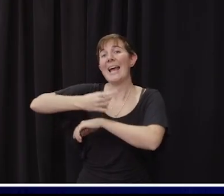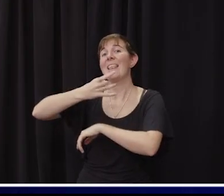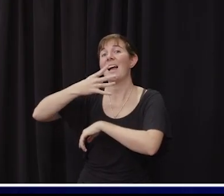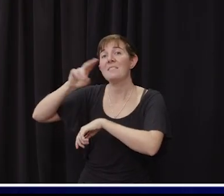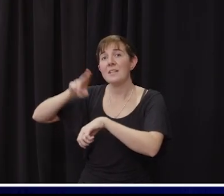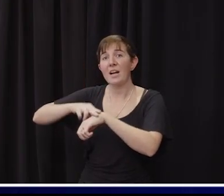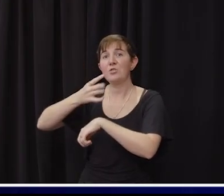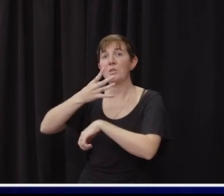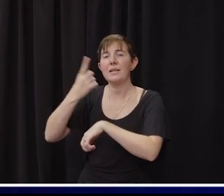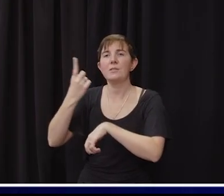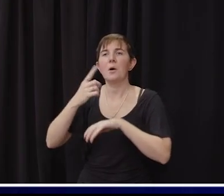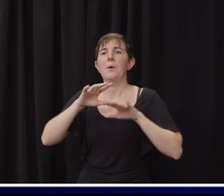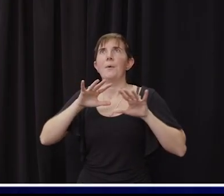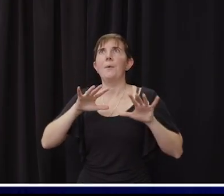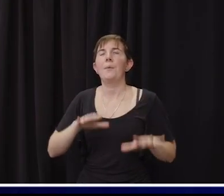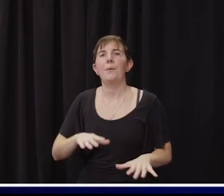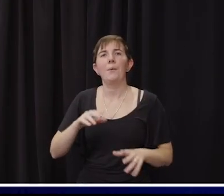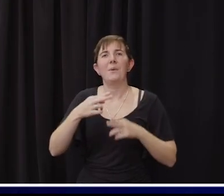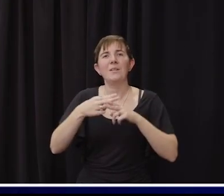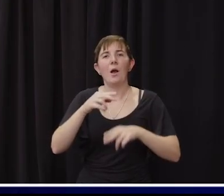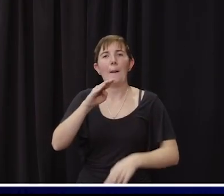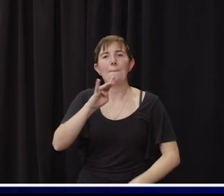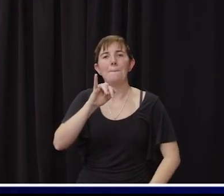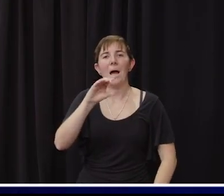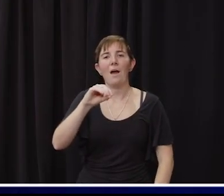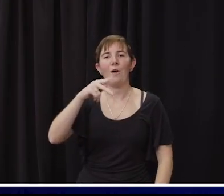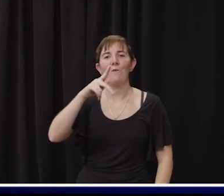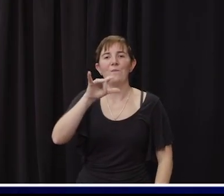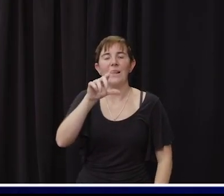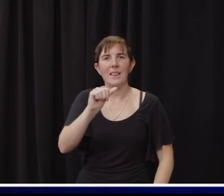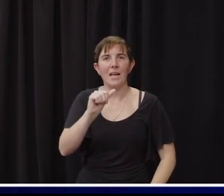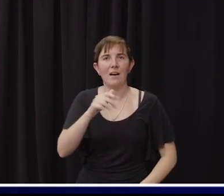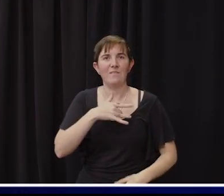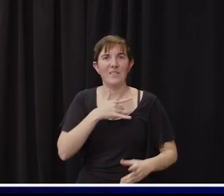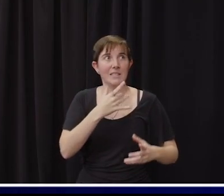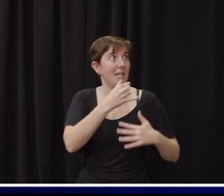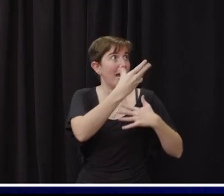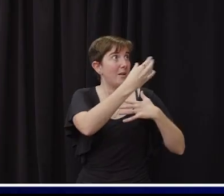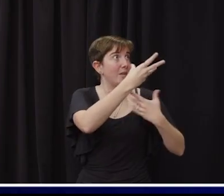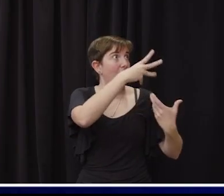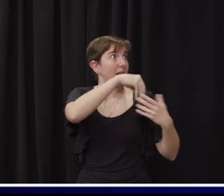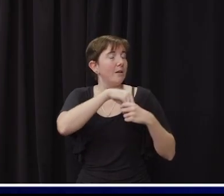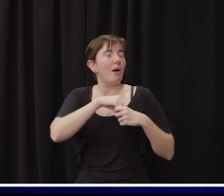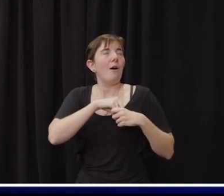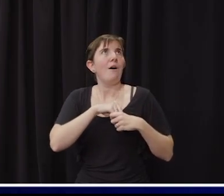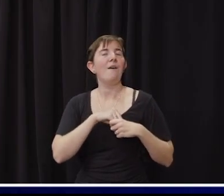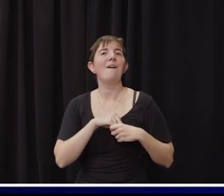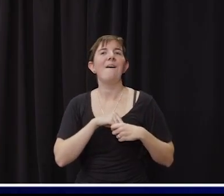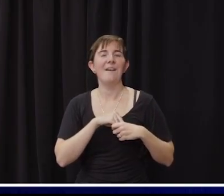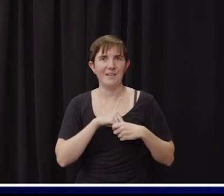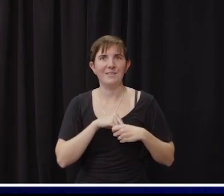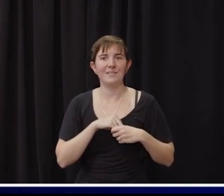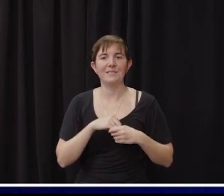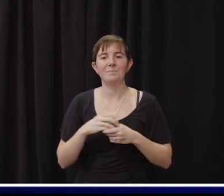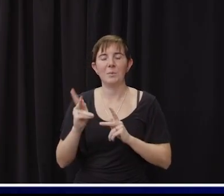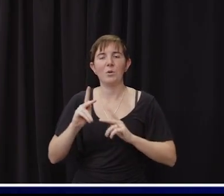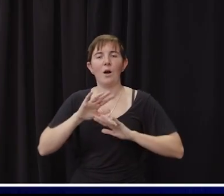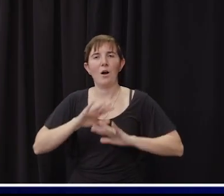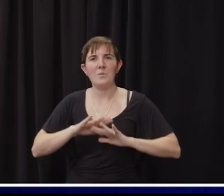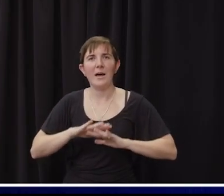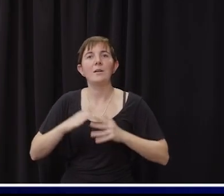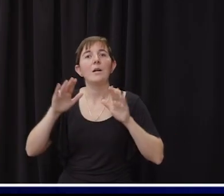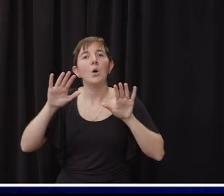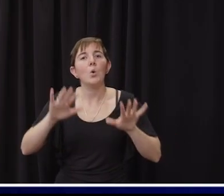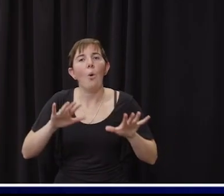it's always a calming thing. Biophilia helps calm people down. Quiet rooms, you see them around airports.